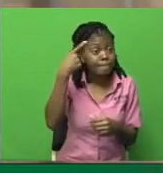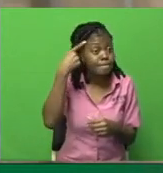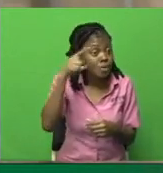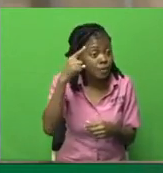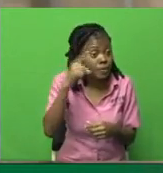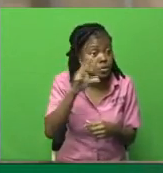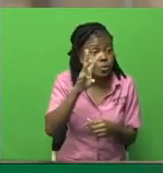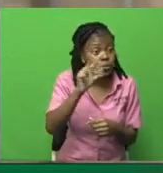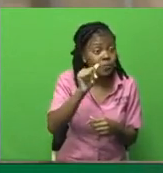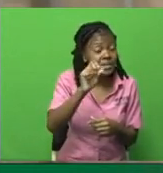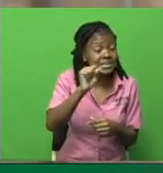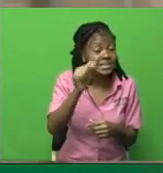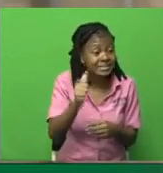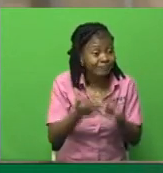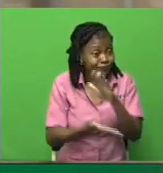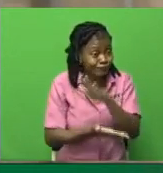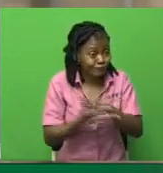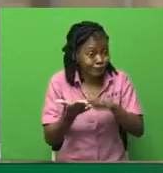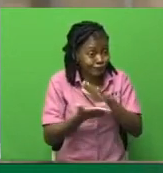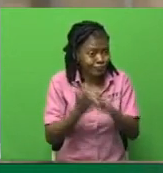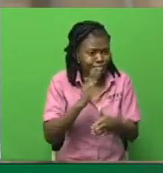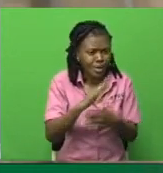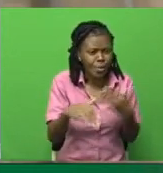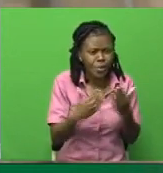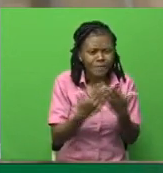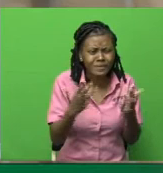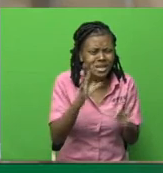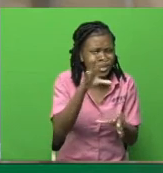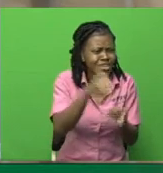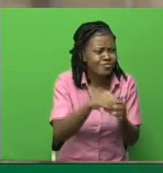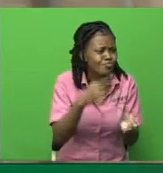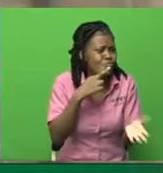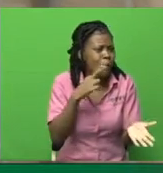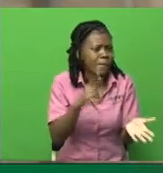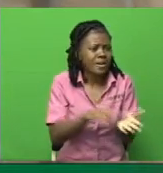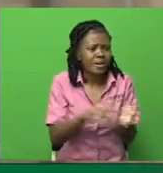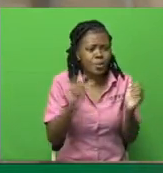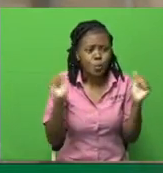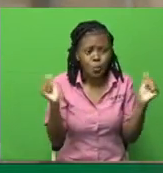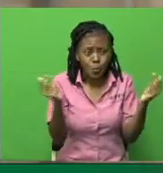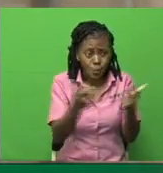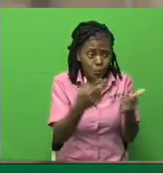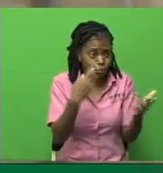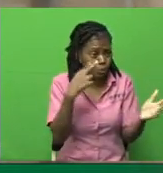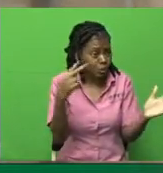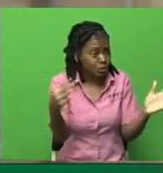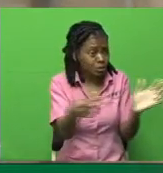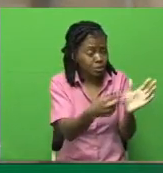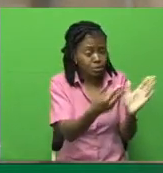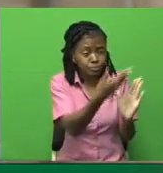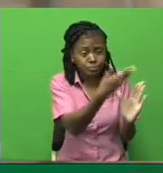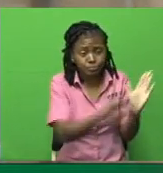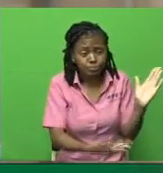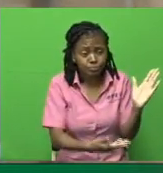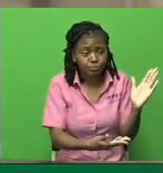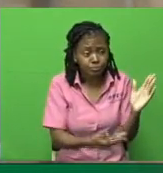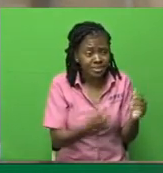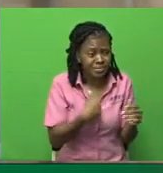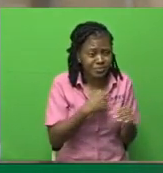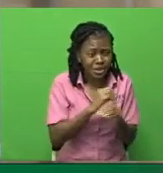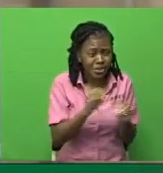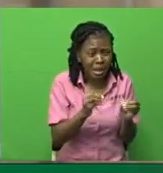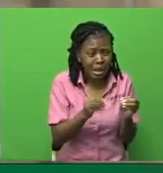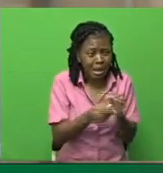are all contained in a report that was laid before the house and therefore and therefore we have nothing to hide